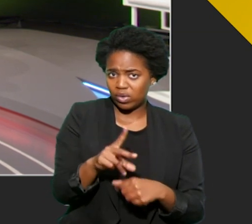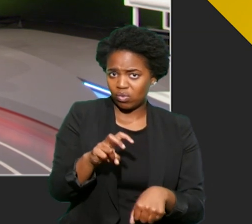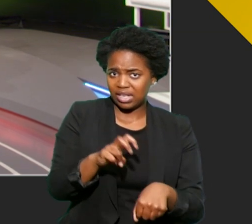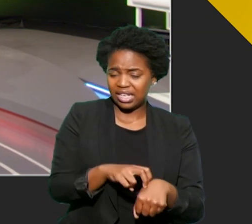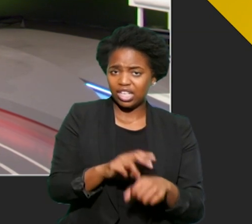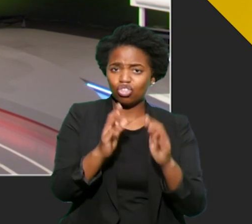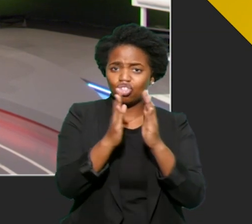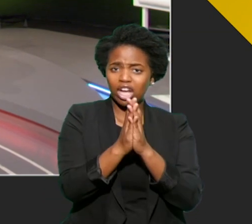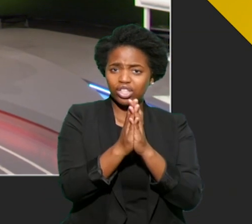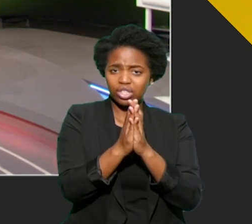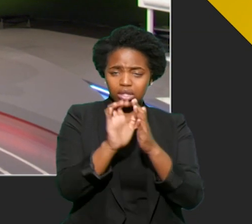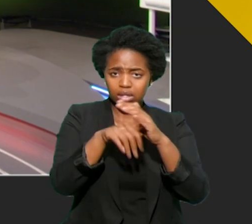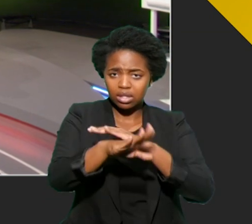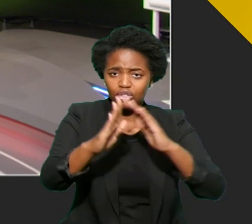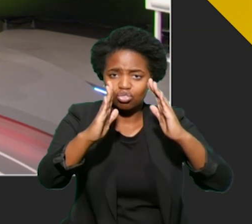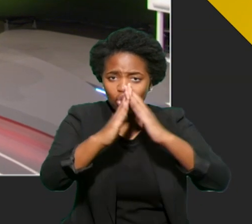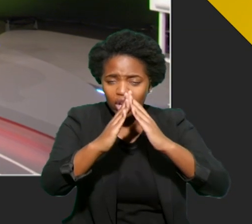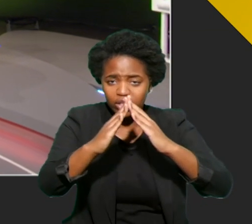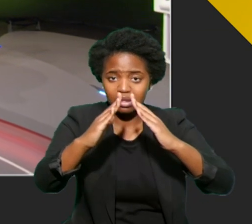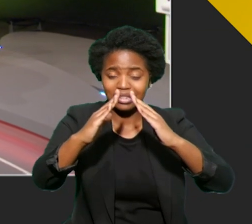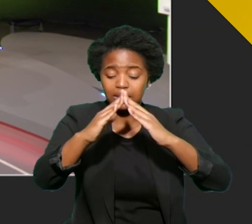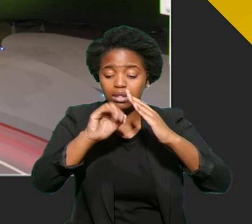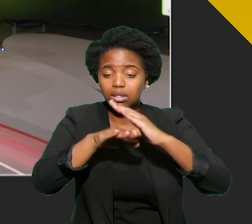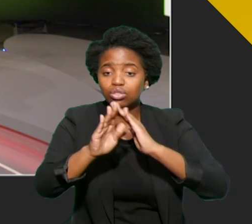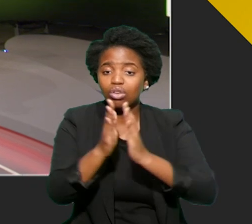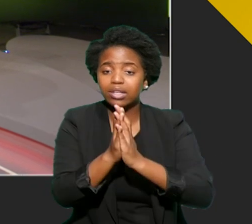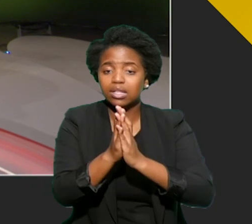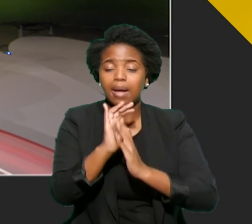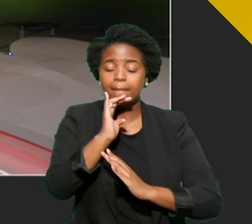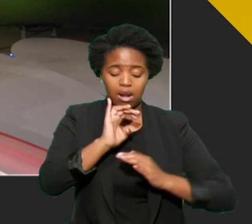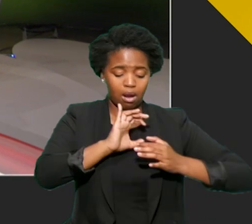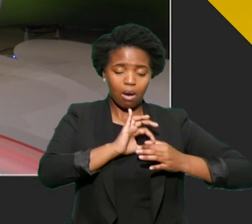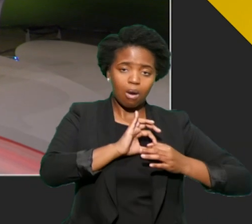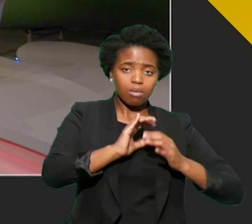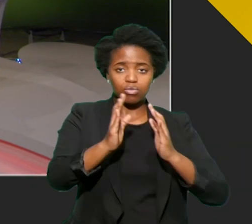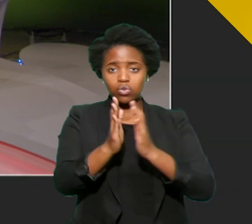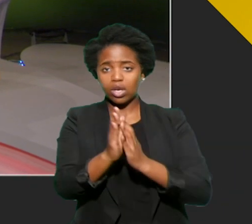attend church services? Will we get church services done with 5G?